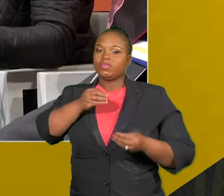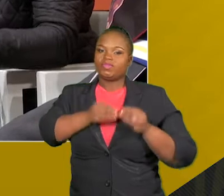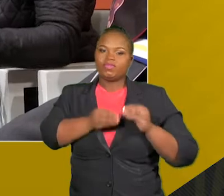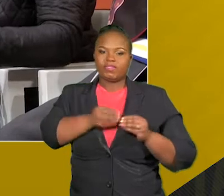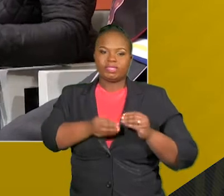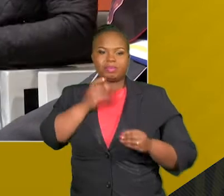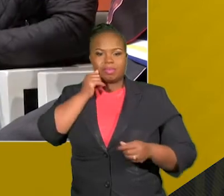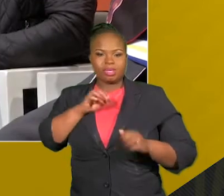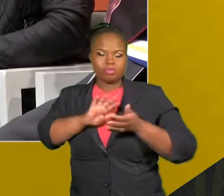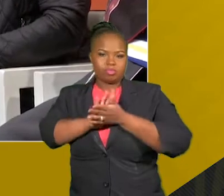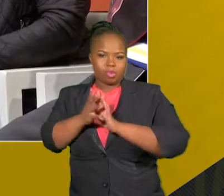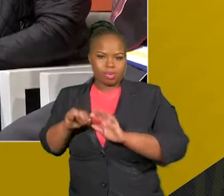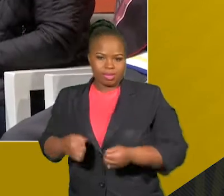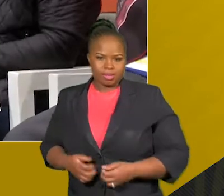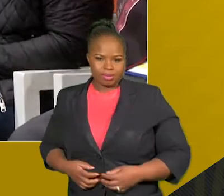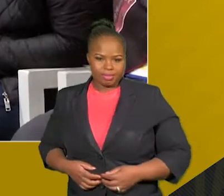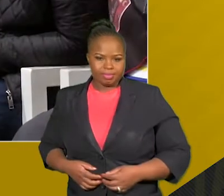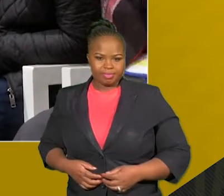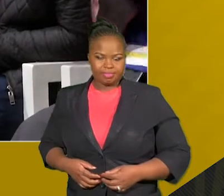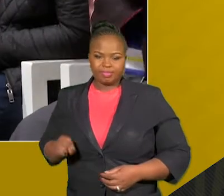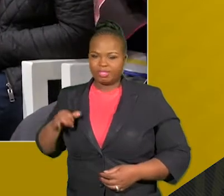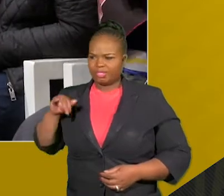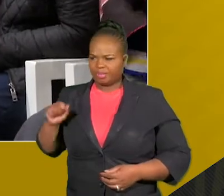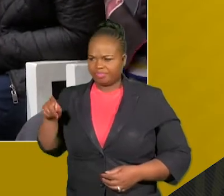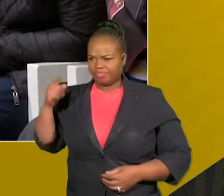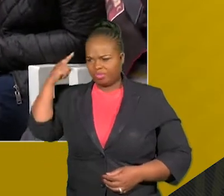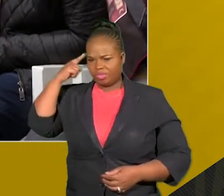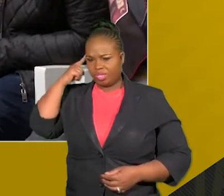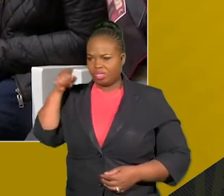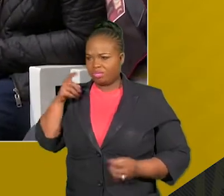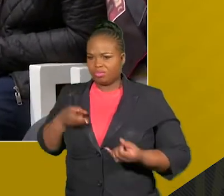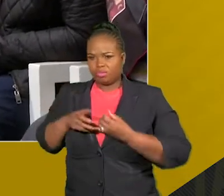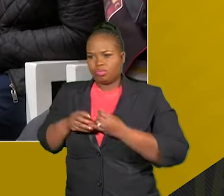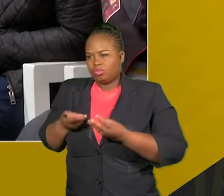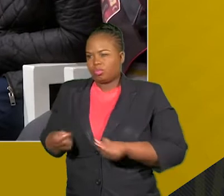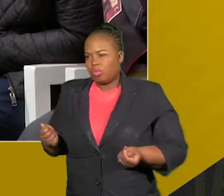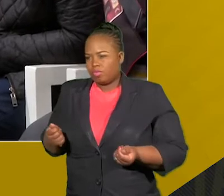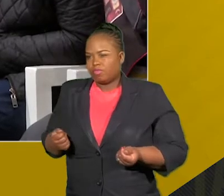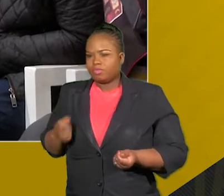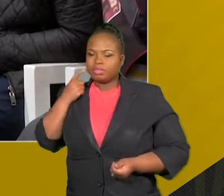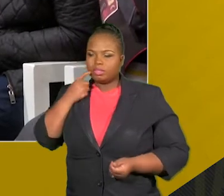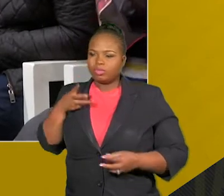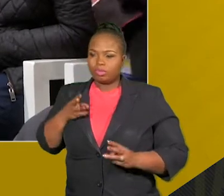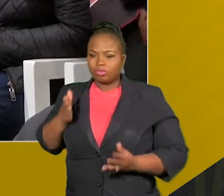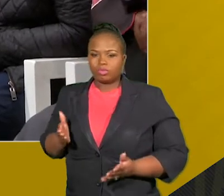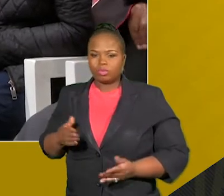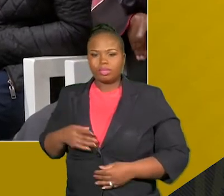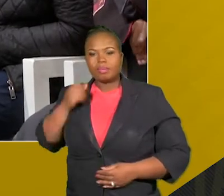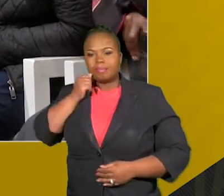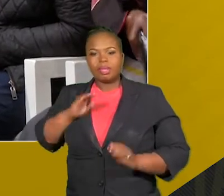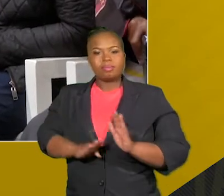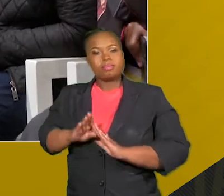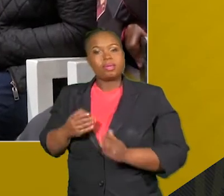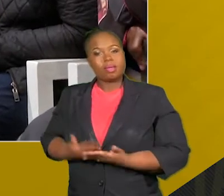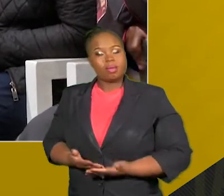broken man. A quick one before I go. Sia, do you think Uguti, these are solutions as well as Uguti, Sibe Nabantu basically Sabangonyana Ksasa going